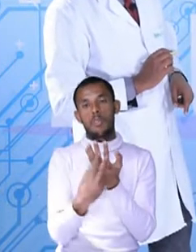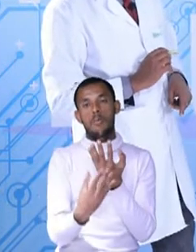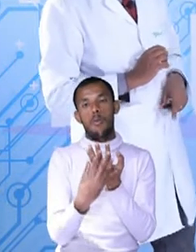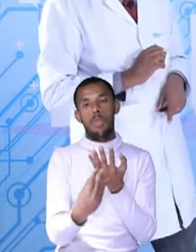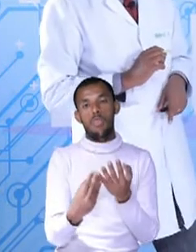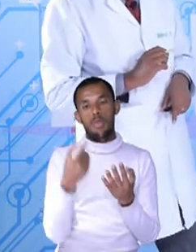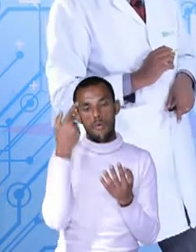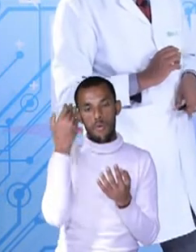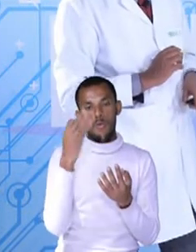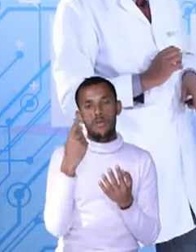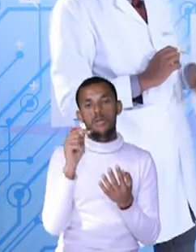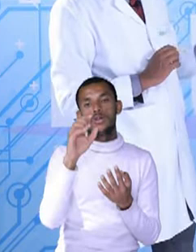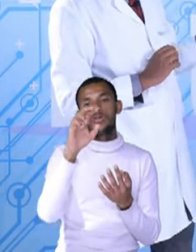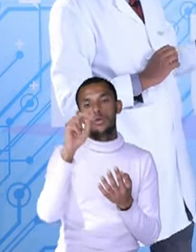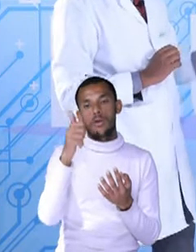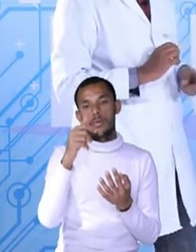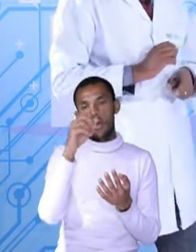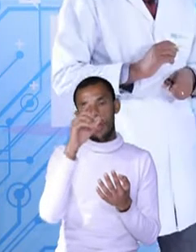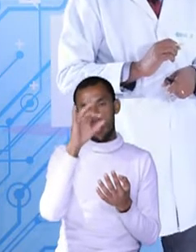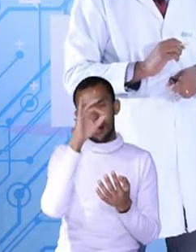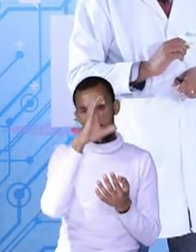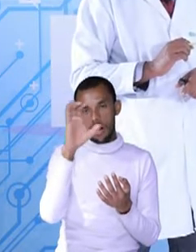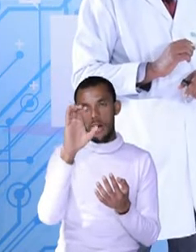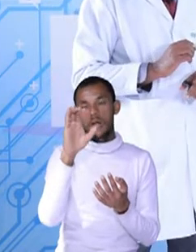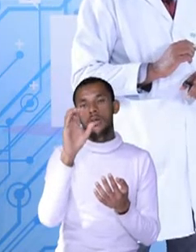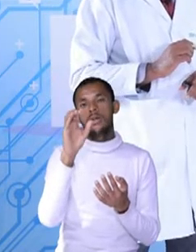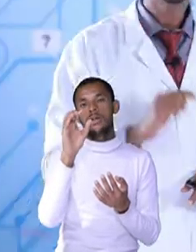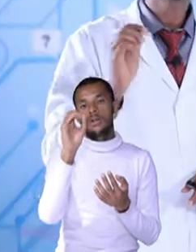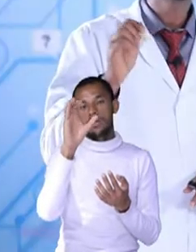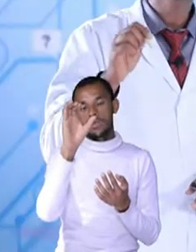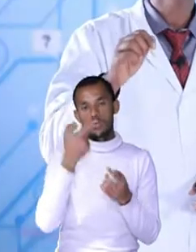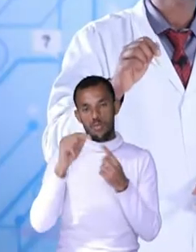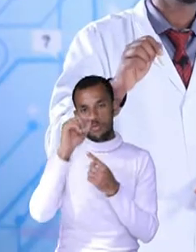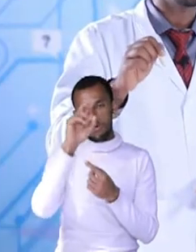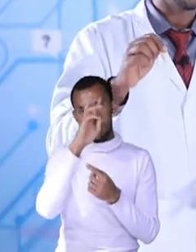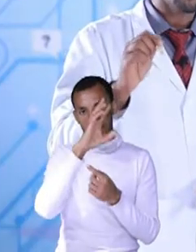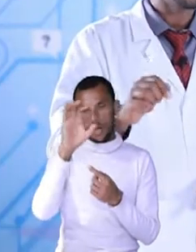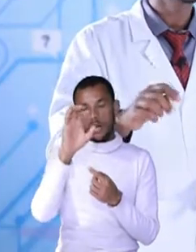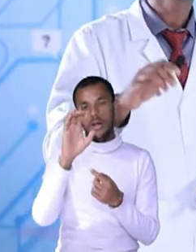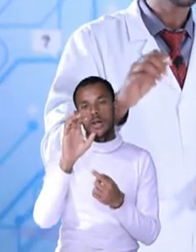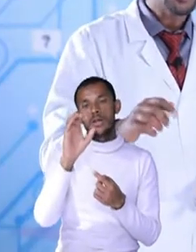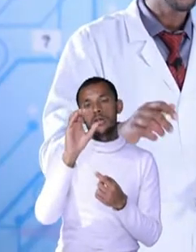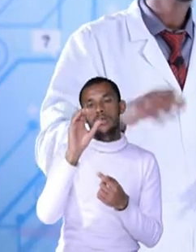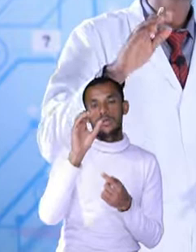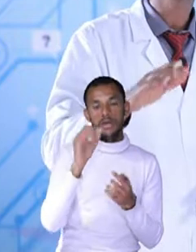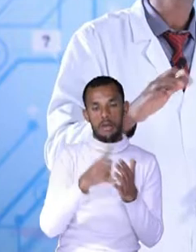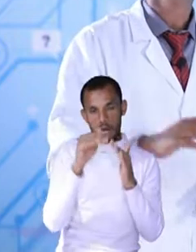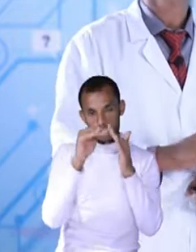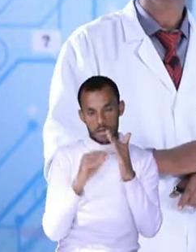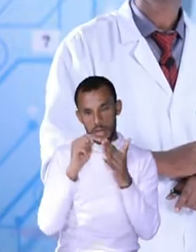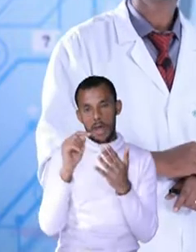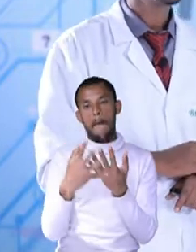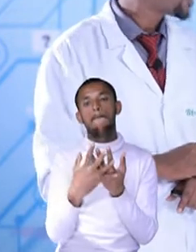of sodium chloride from 800 degrees Celsius to 600 degrees Celsius. Therefore, the purpose of calcium chloride is what? To decrease the